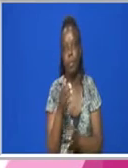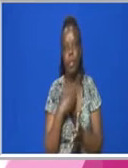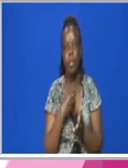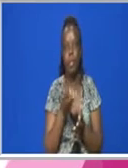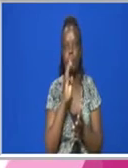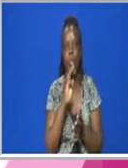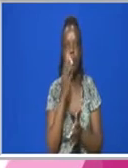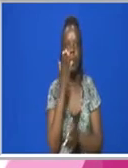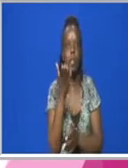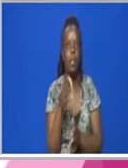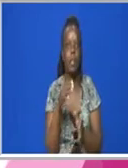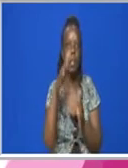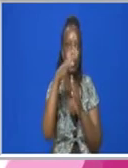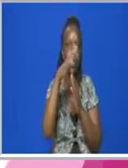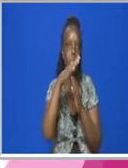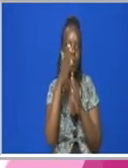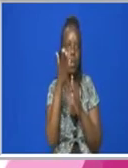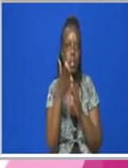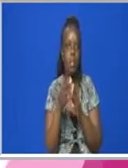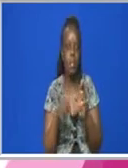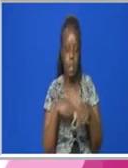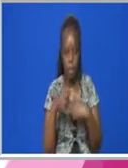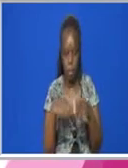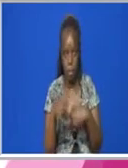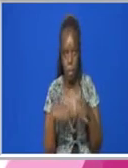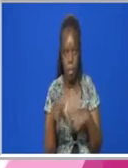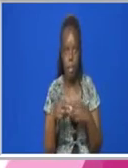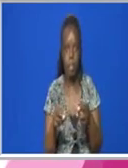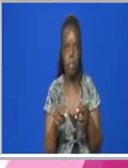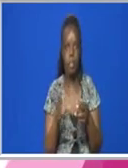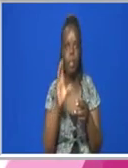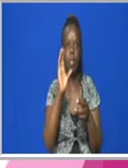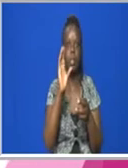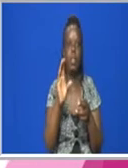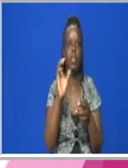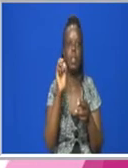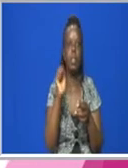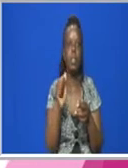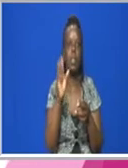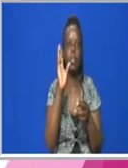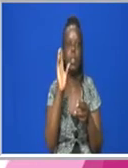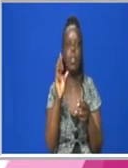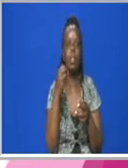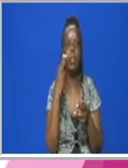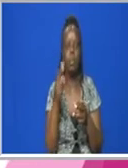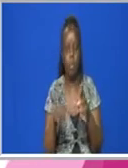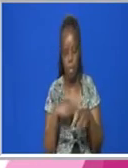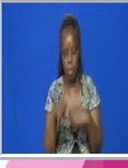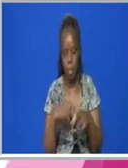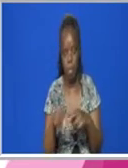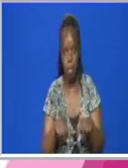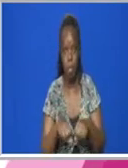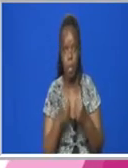there at the top. Then we are reacting with calcium carbide. So we have calcium carbide from water. The reaction takes place